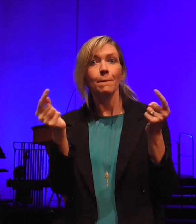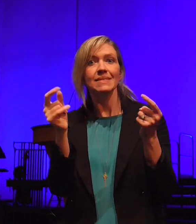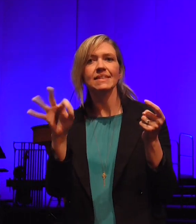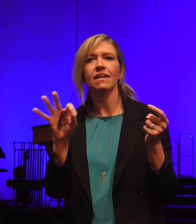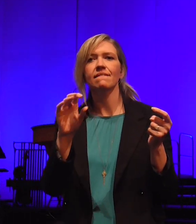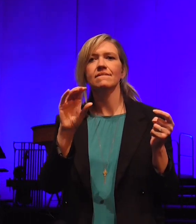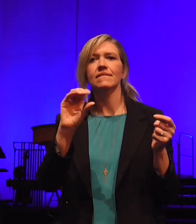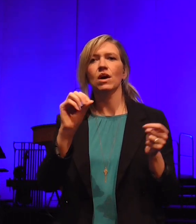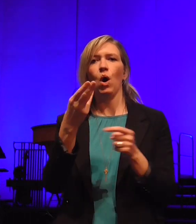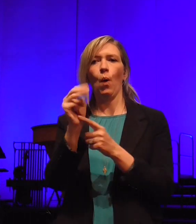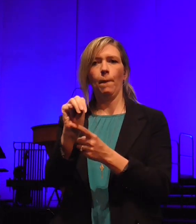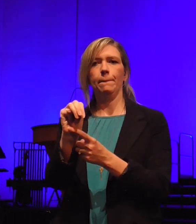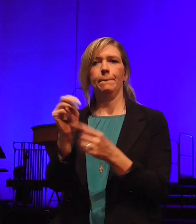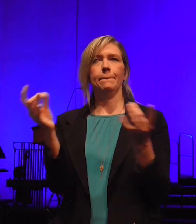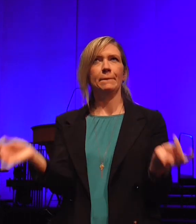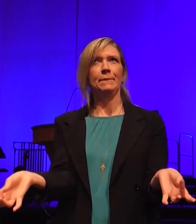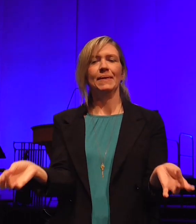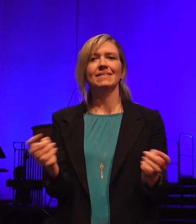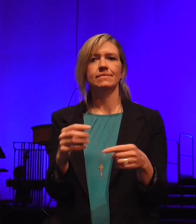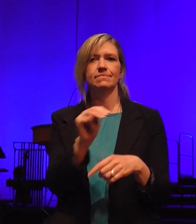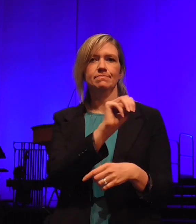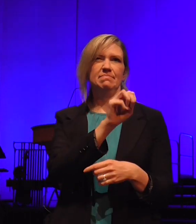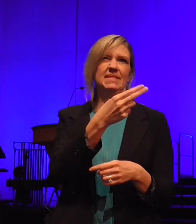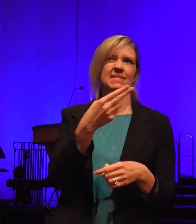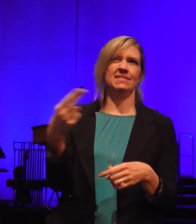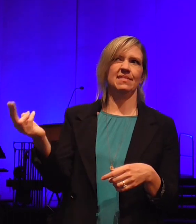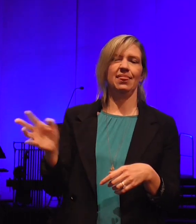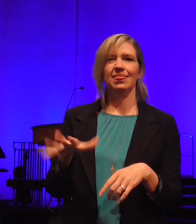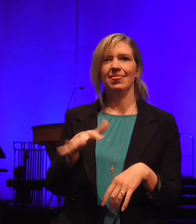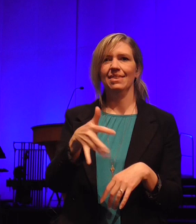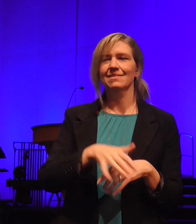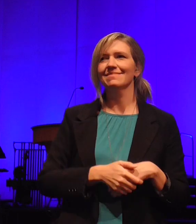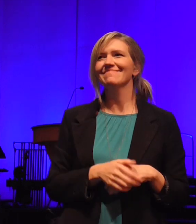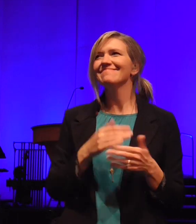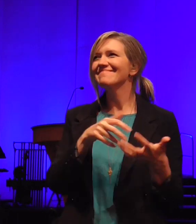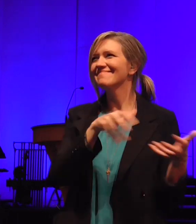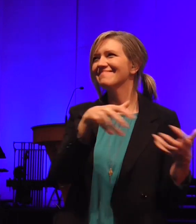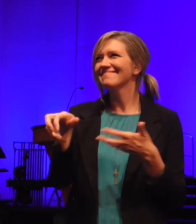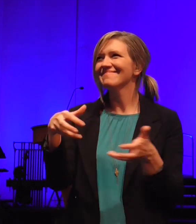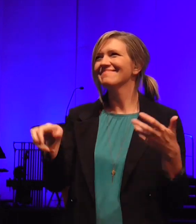It's like the opposite of om. Meh.